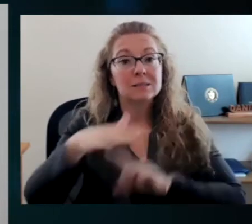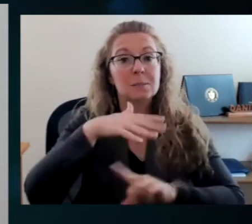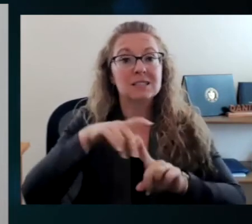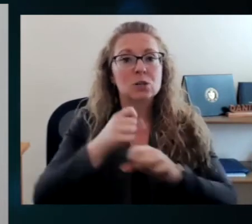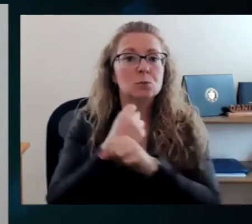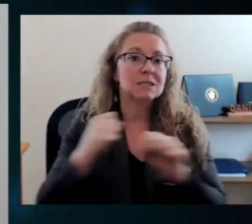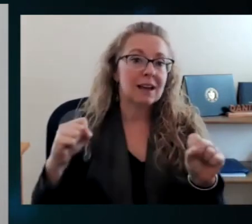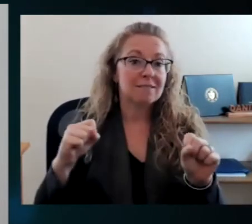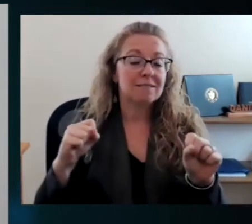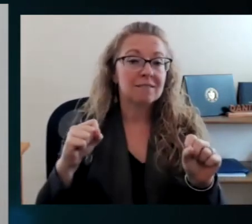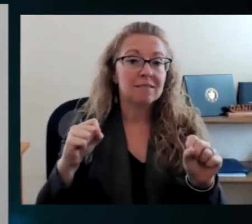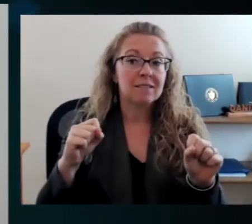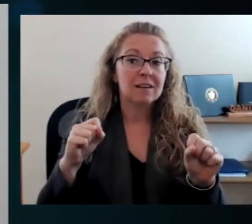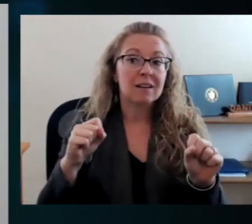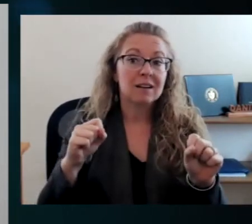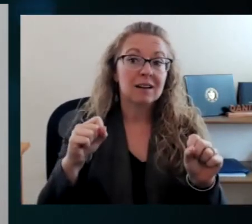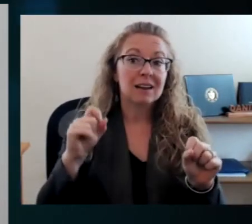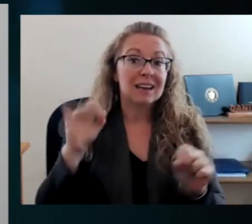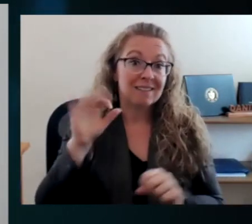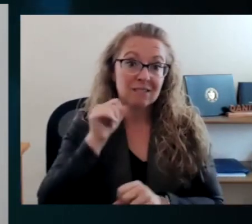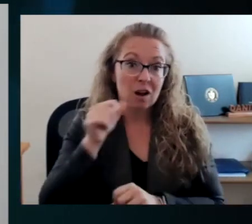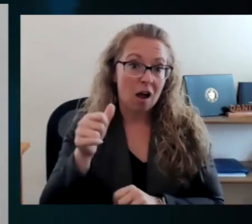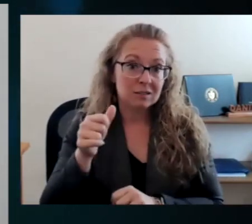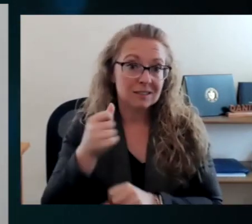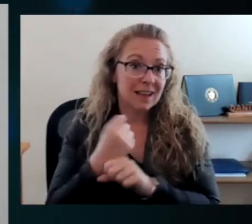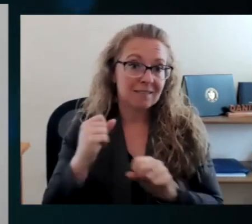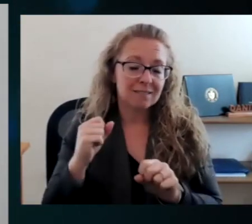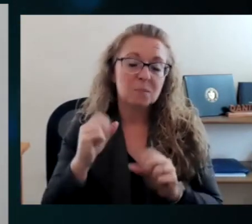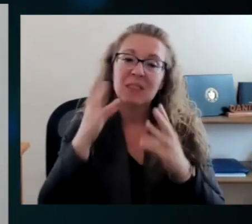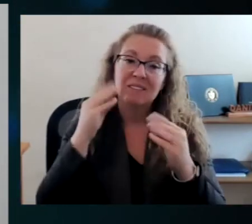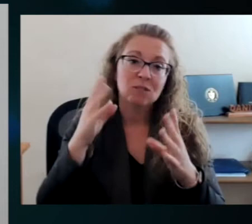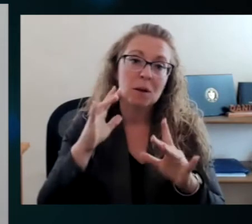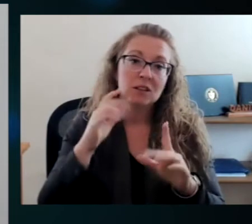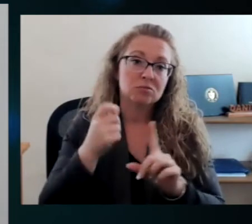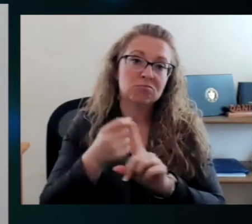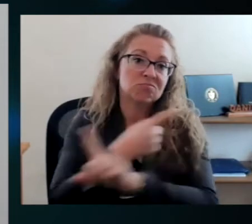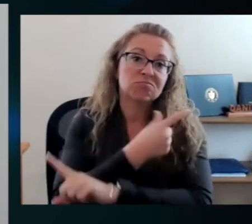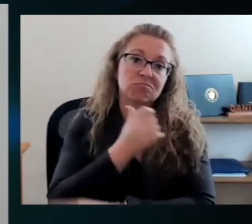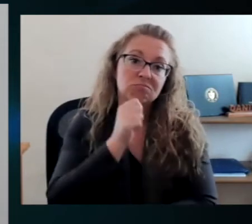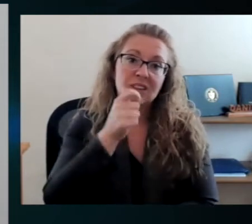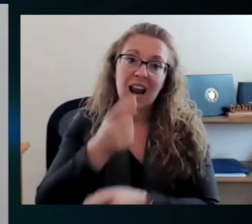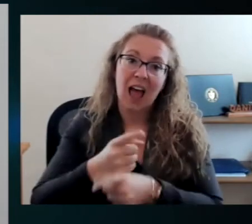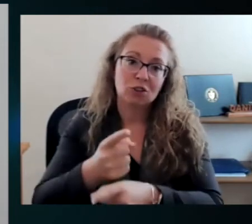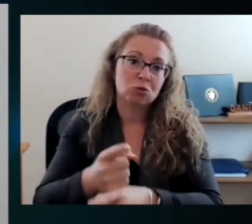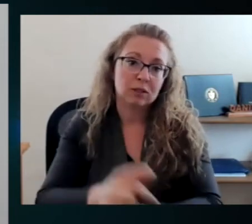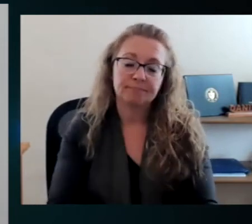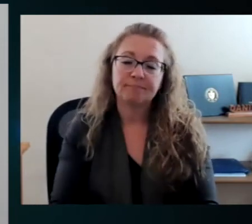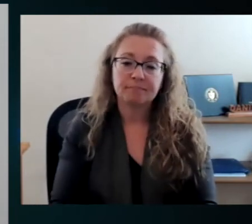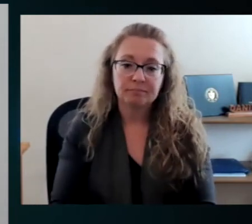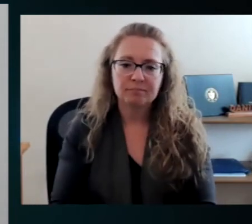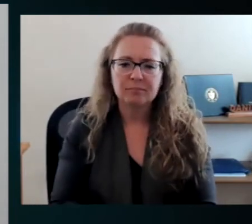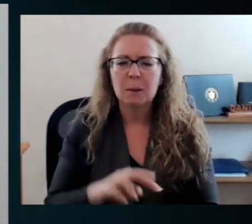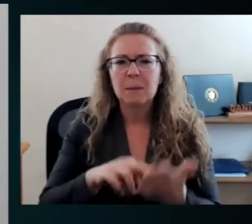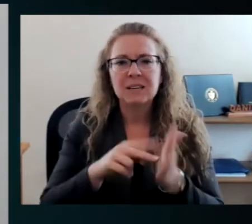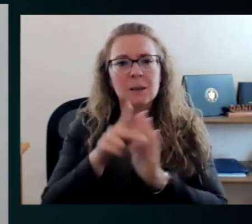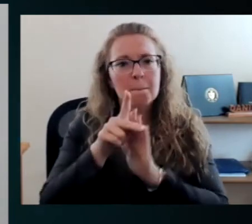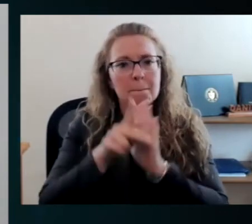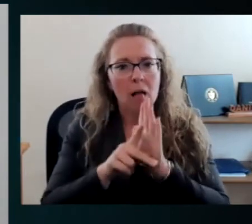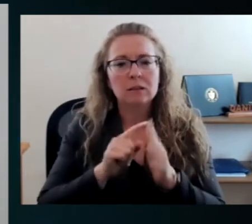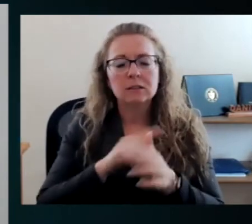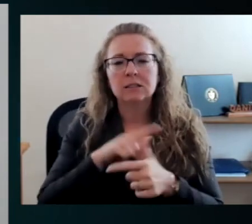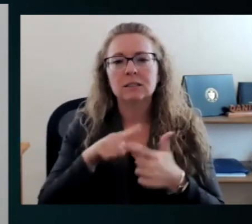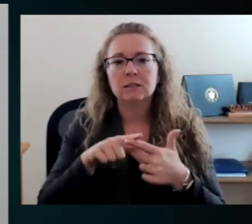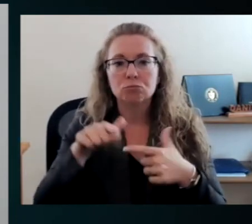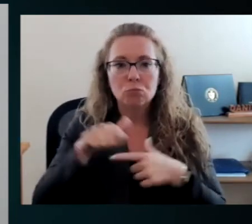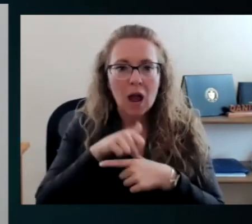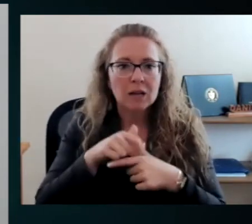get is going to be inaccurate. And we always need to be pushing our policies and our practices to be